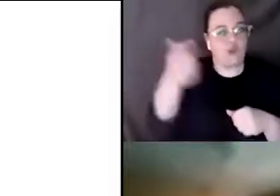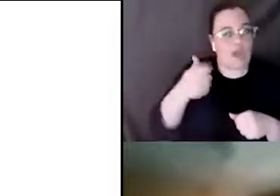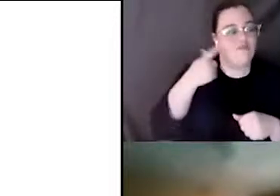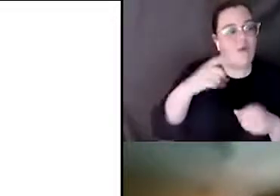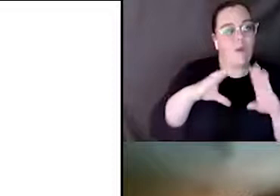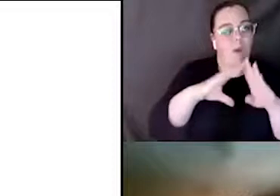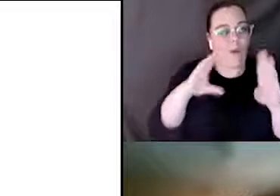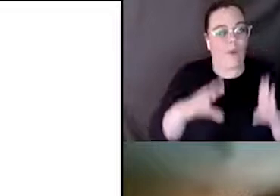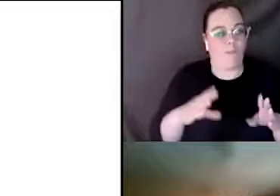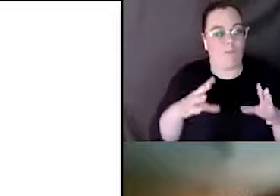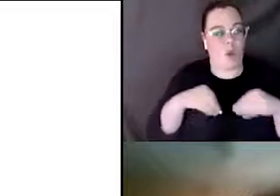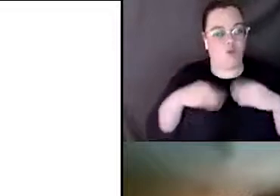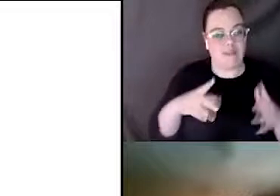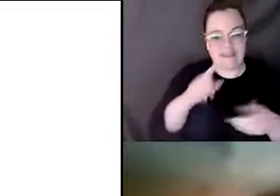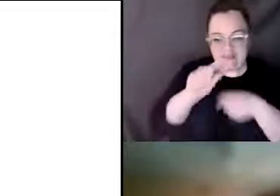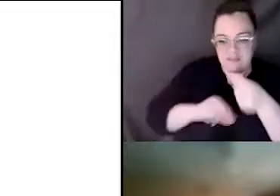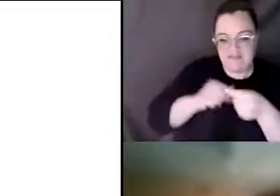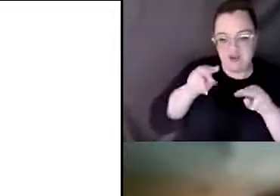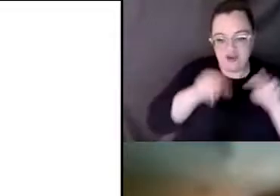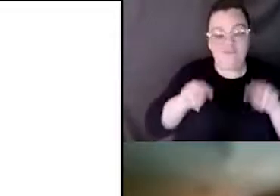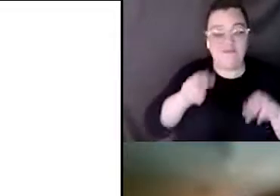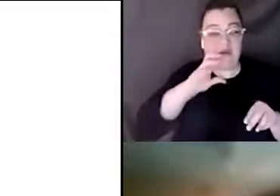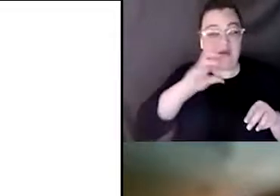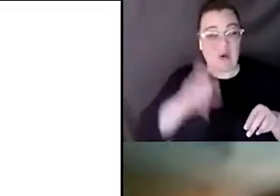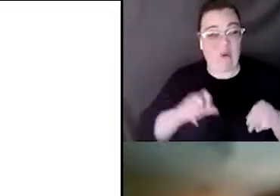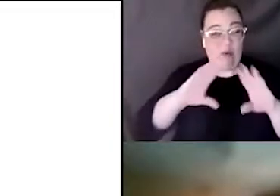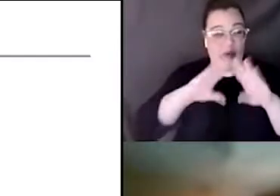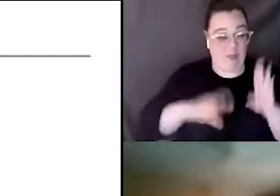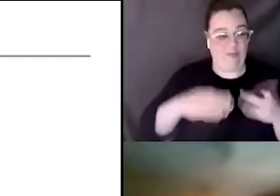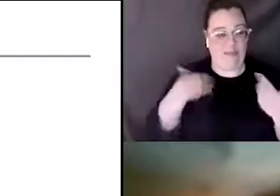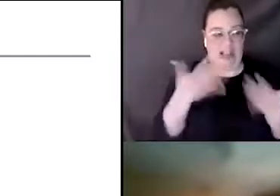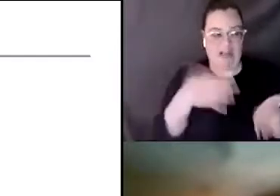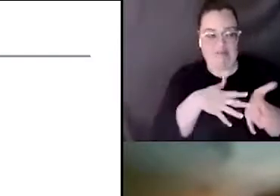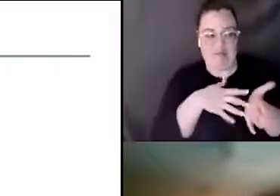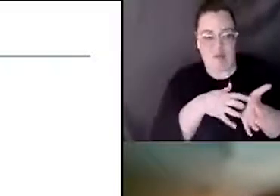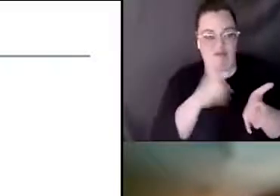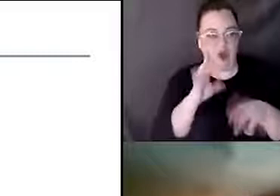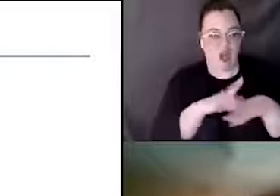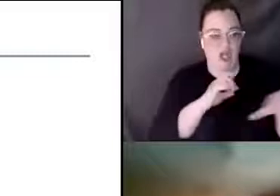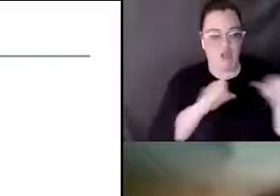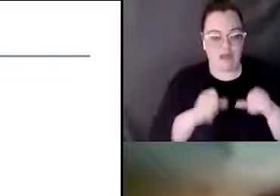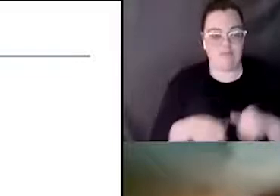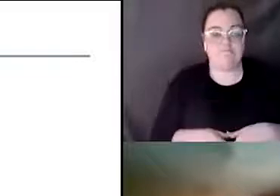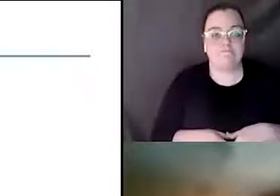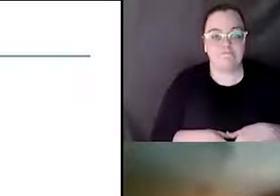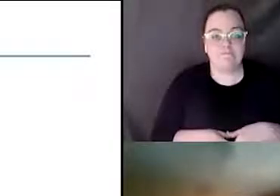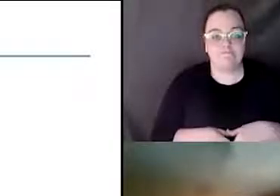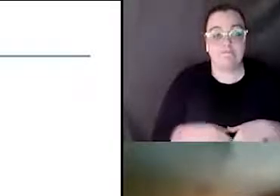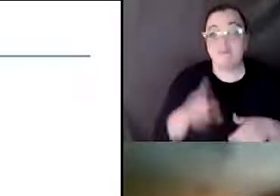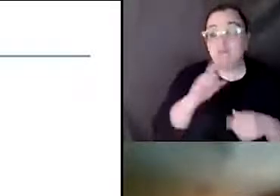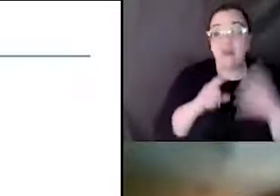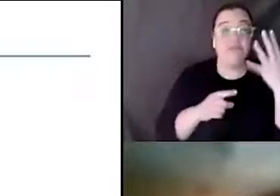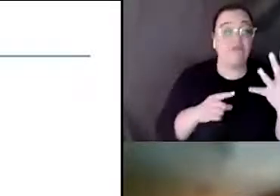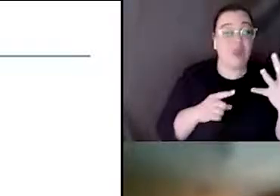we're looking at older homes that have known vulnerabilities to earthquake damage. Next slide, please. There's really 4 vulnerabilities.